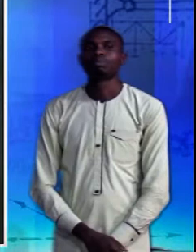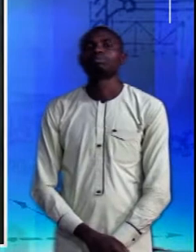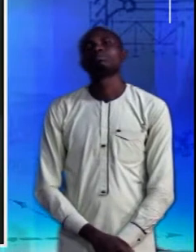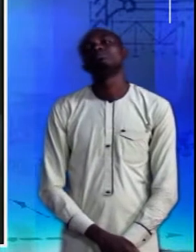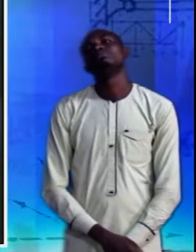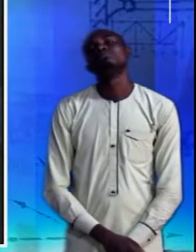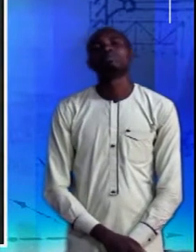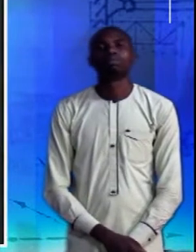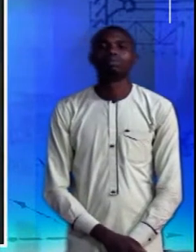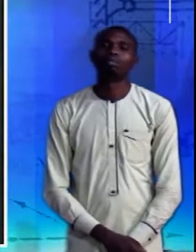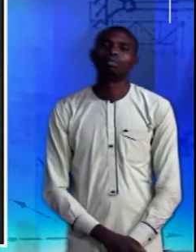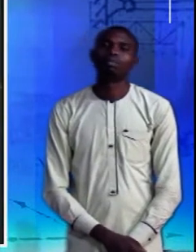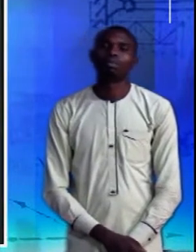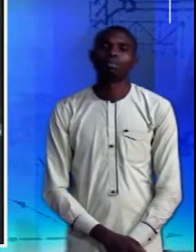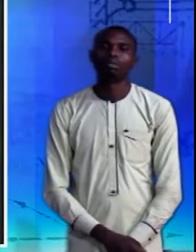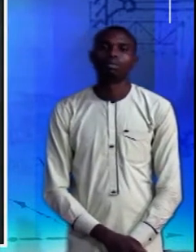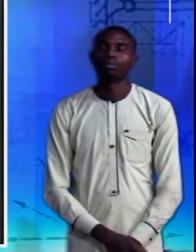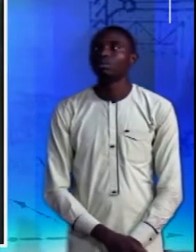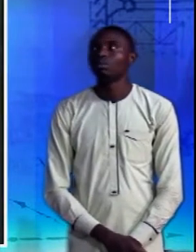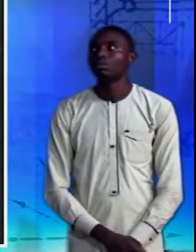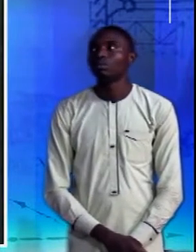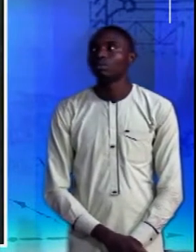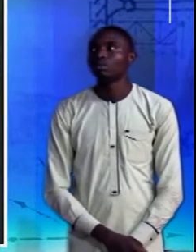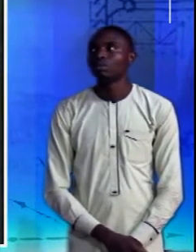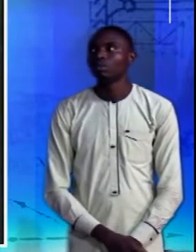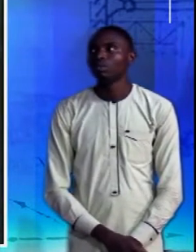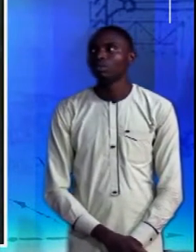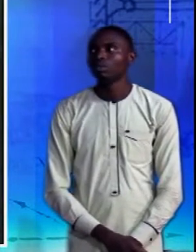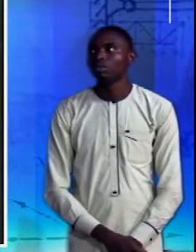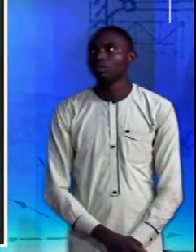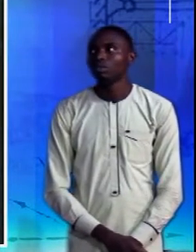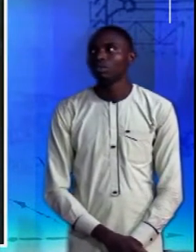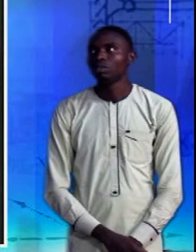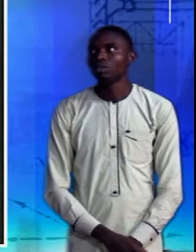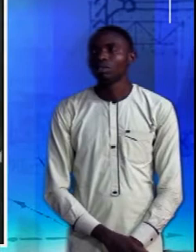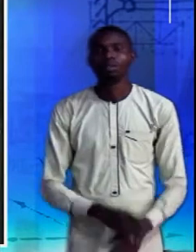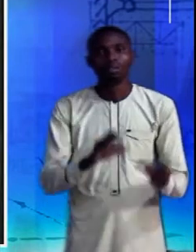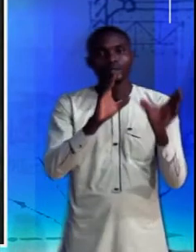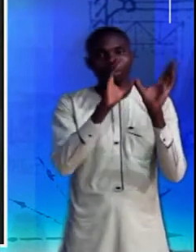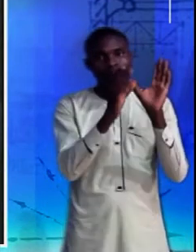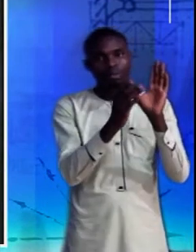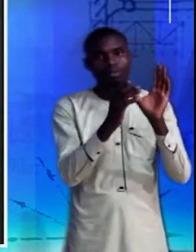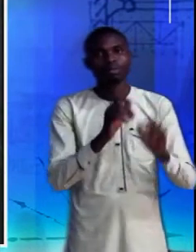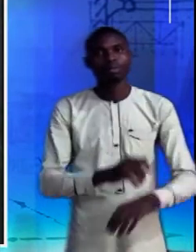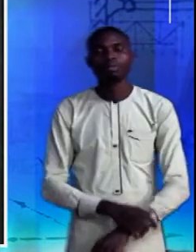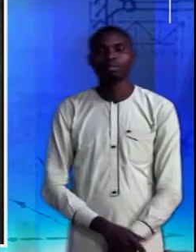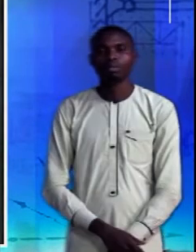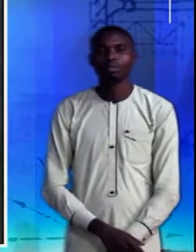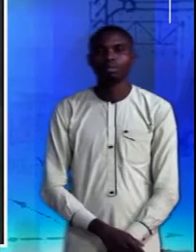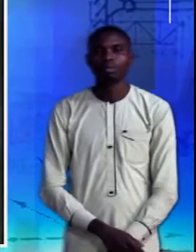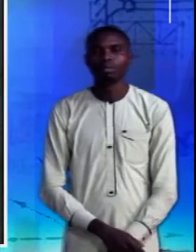in a question, we have a data of days. So we have to take our data as 30